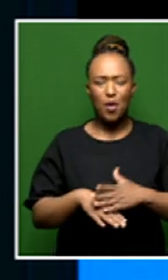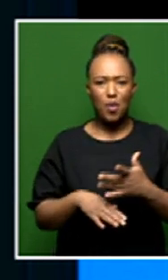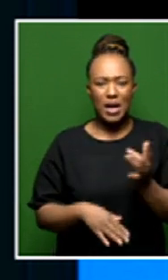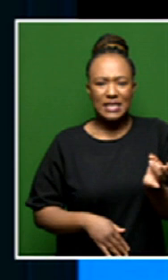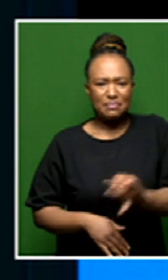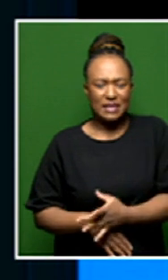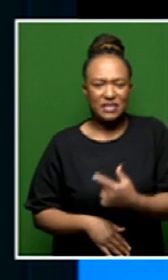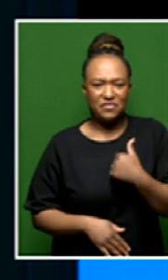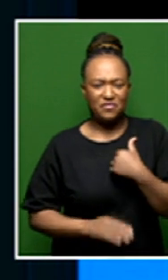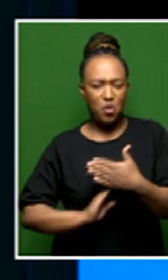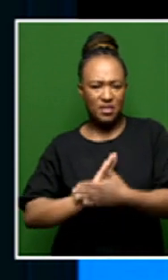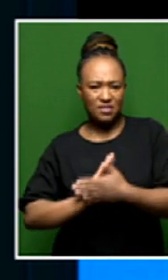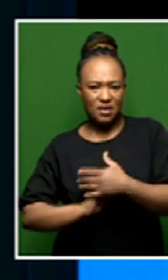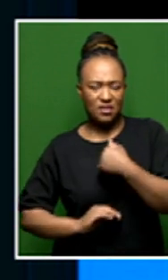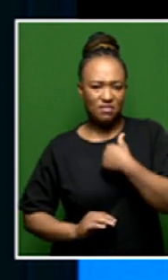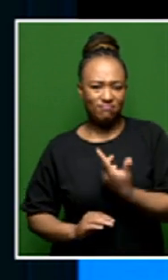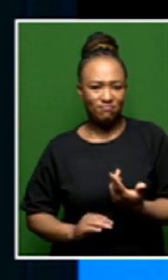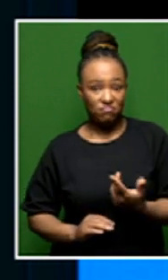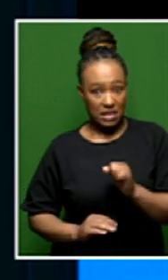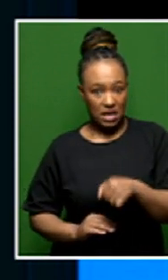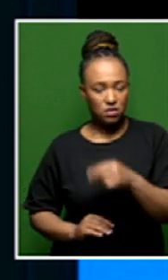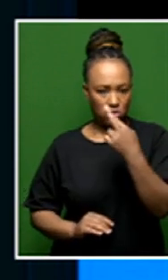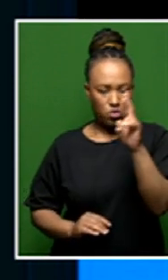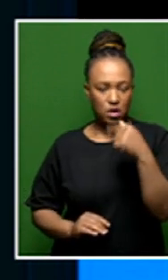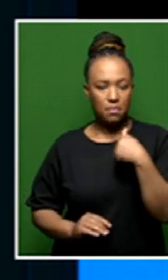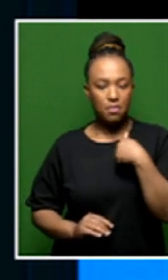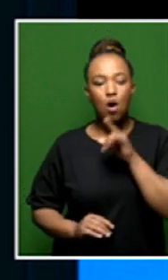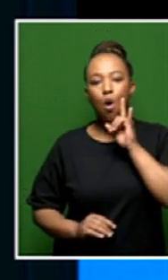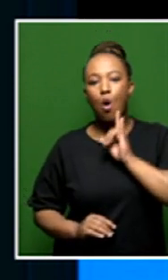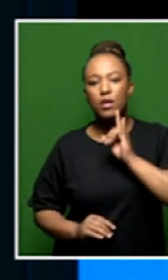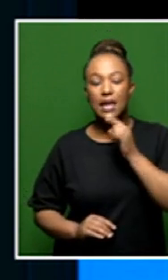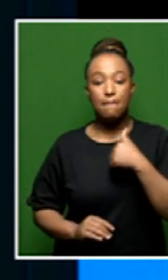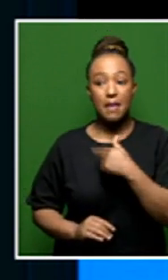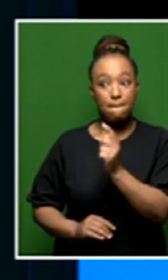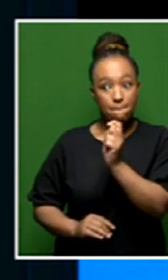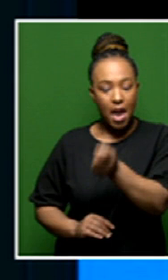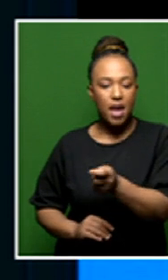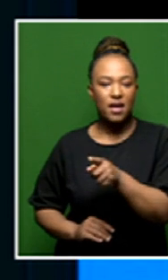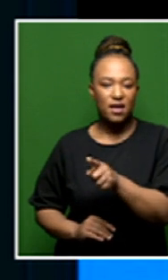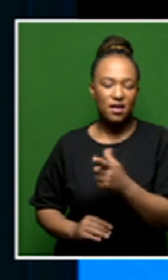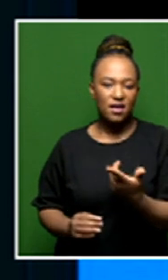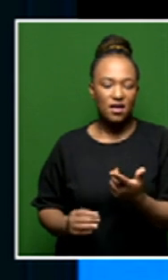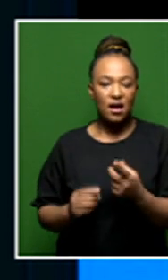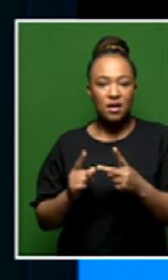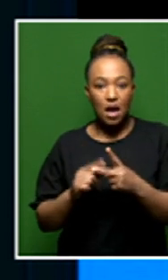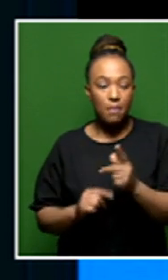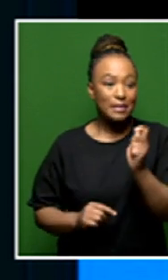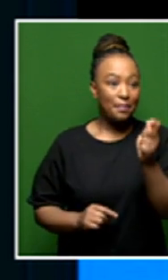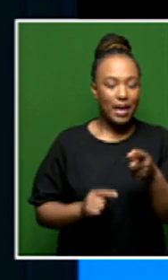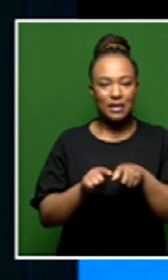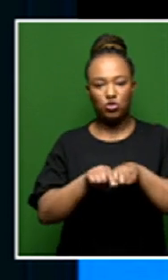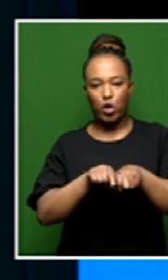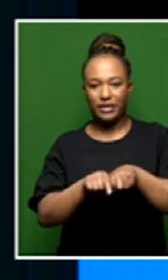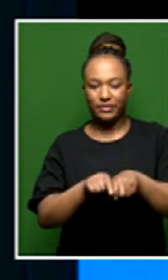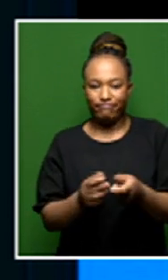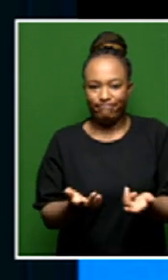expensive nightmare on my end because you're correct. I am in this hotel. I am paying for this hotel and now having to pay for all these tests.